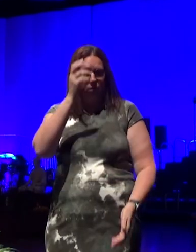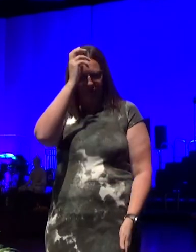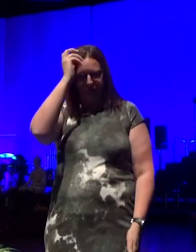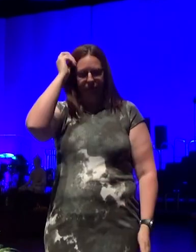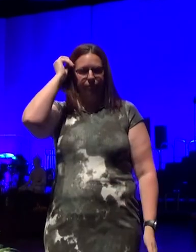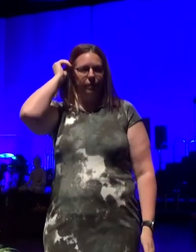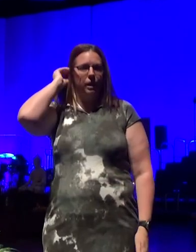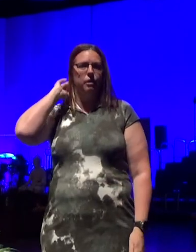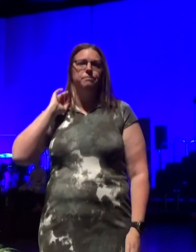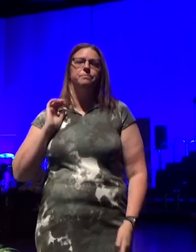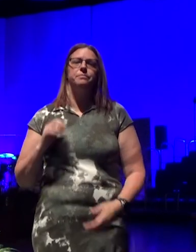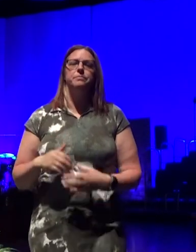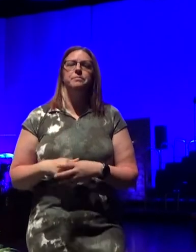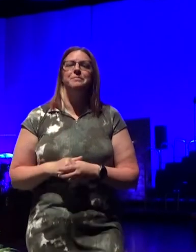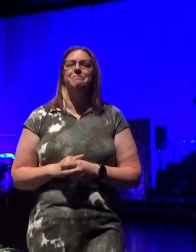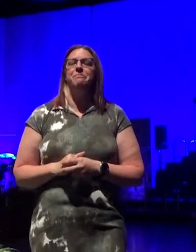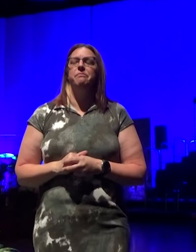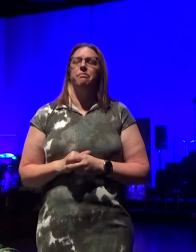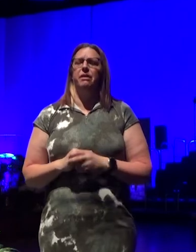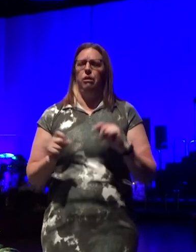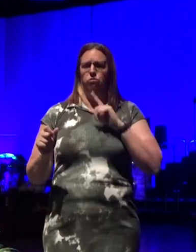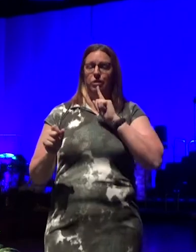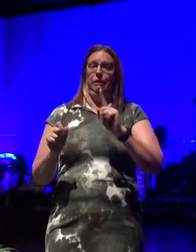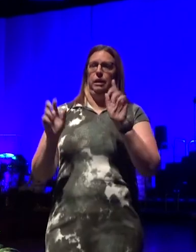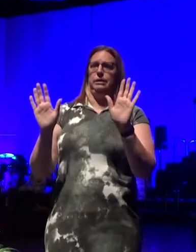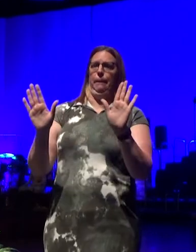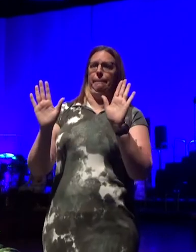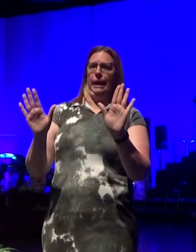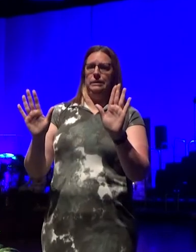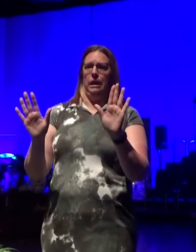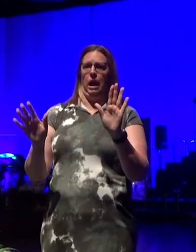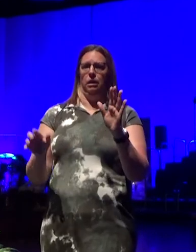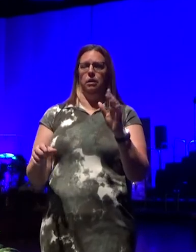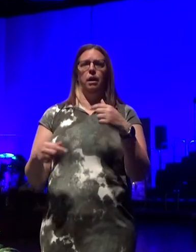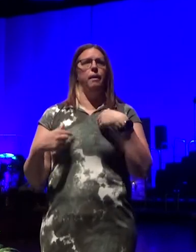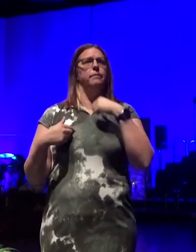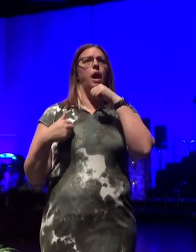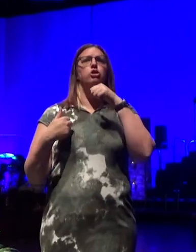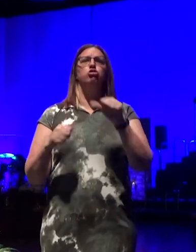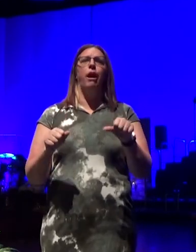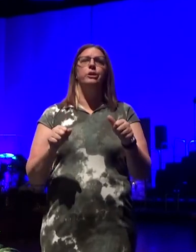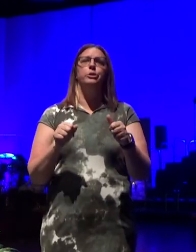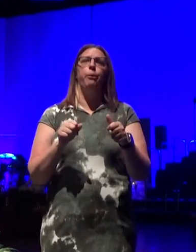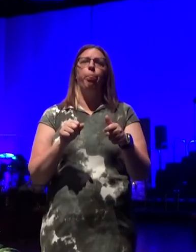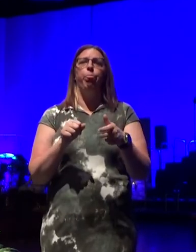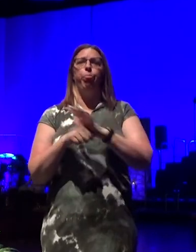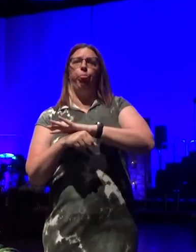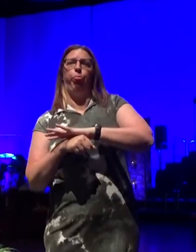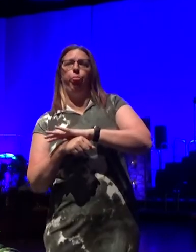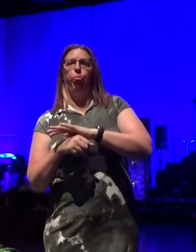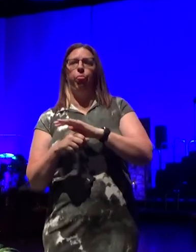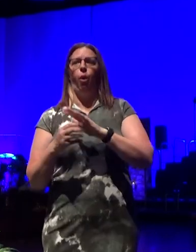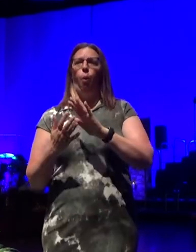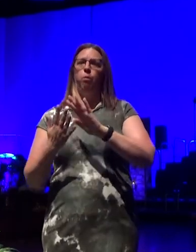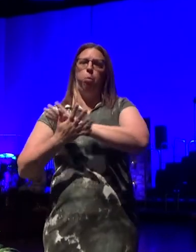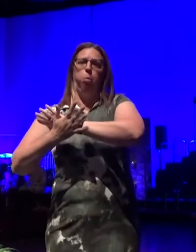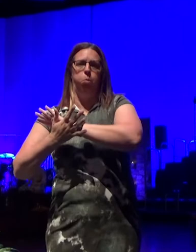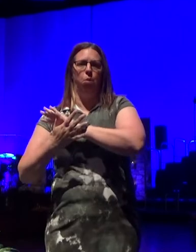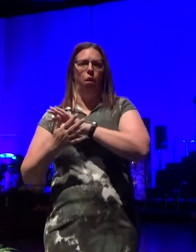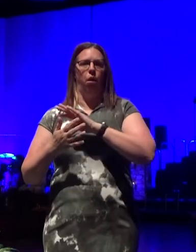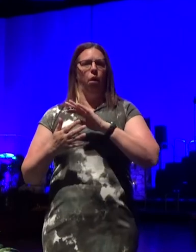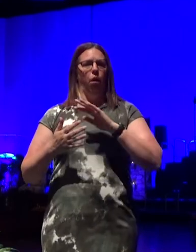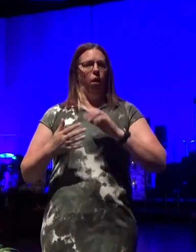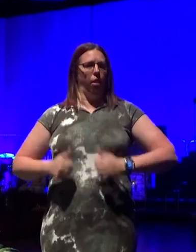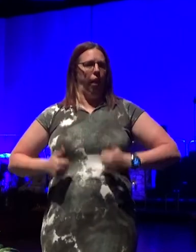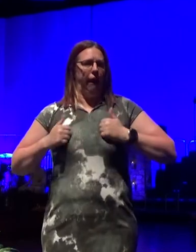It's amazing to me not to try and sugarcoat the challenges of life, but when we realize that they